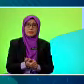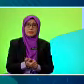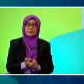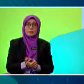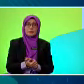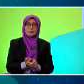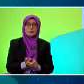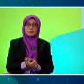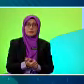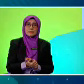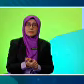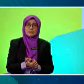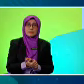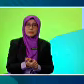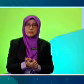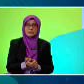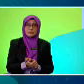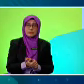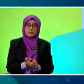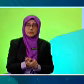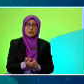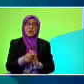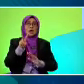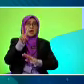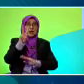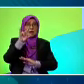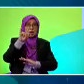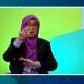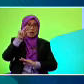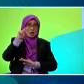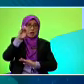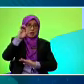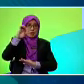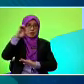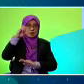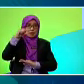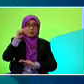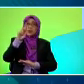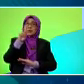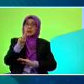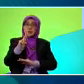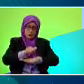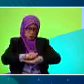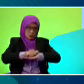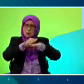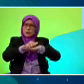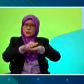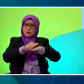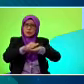With the vinegar? And as we know, vinegar is acidic. So microorganisms will not grow in